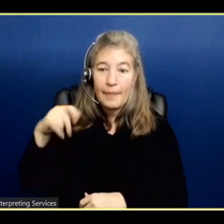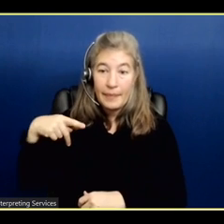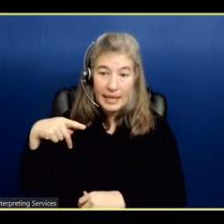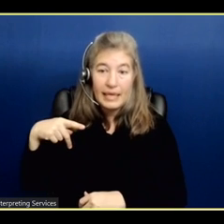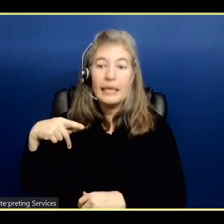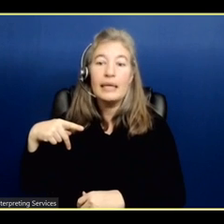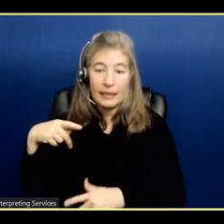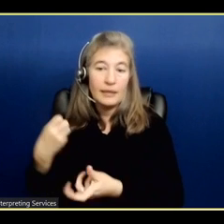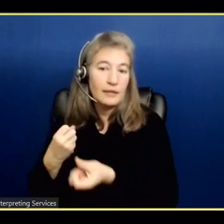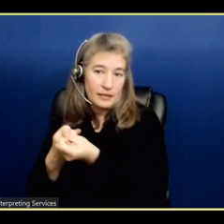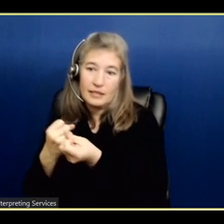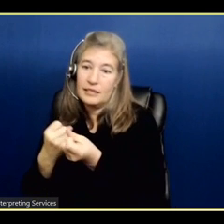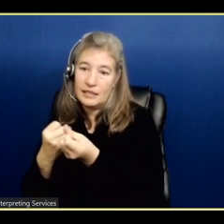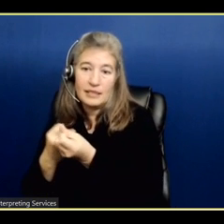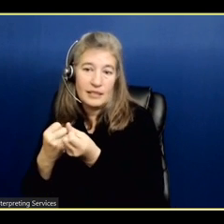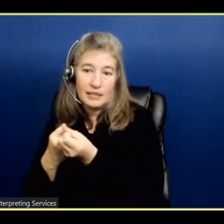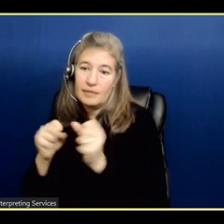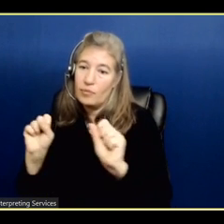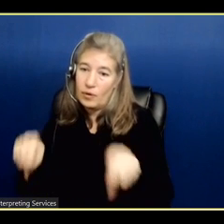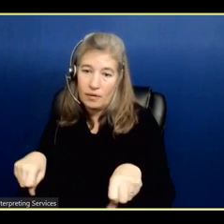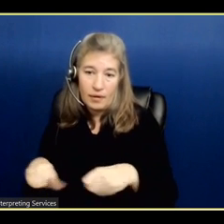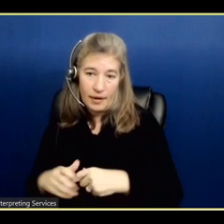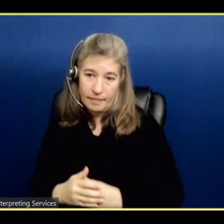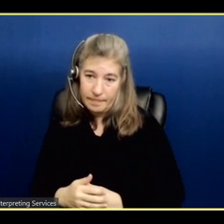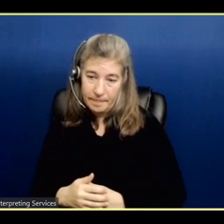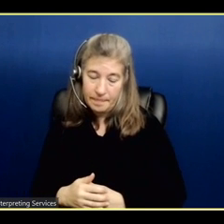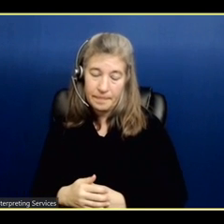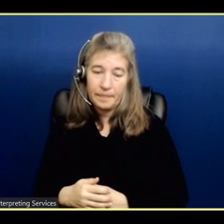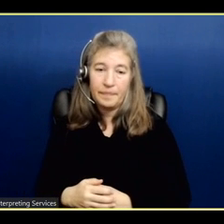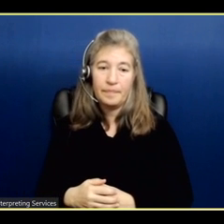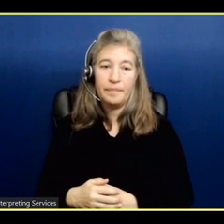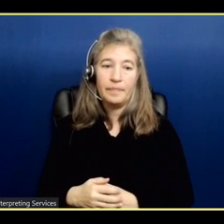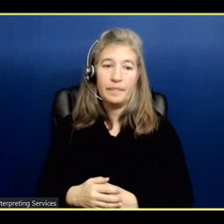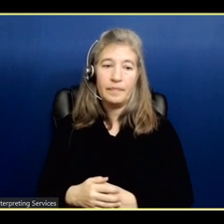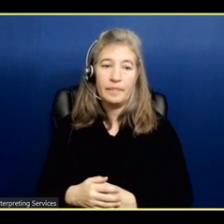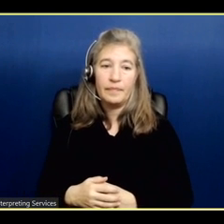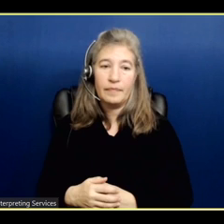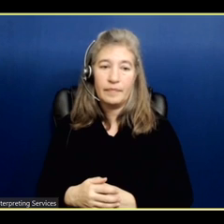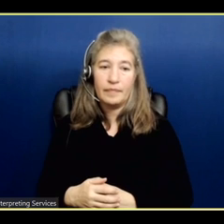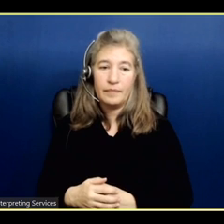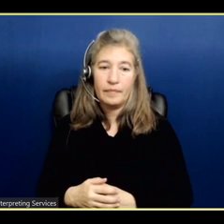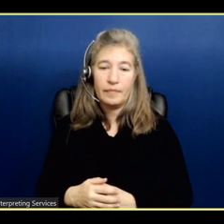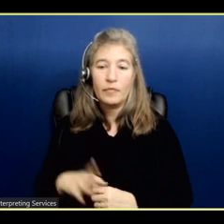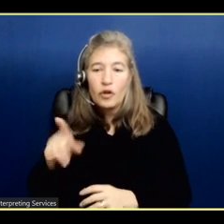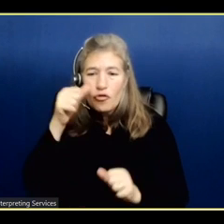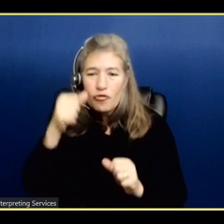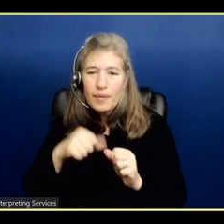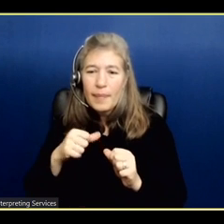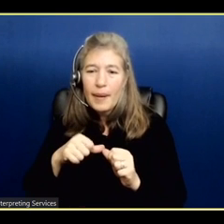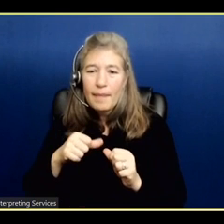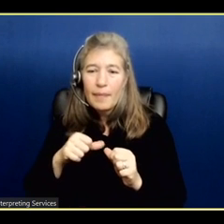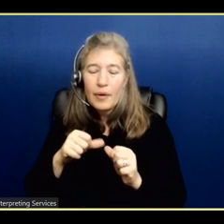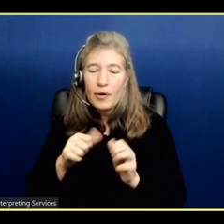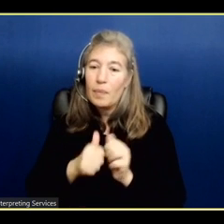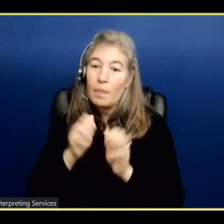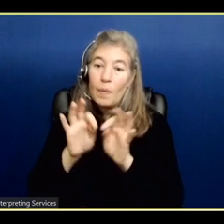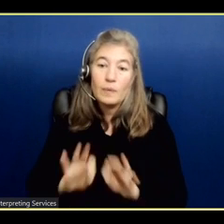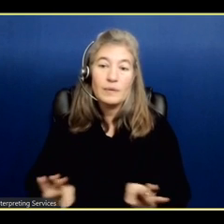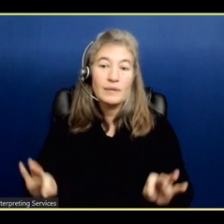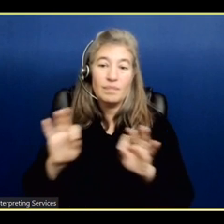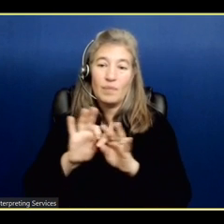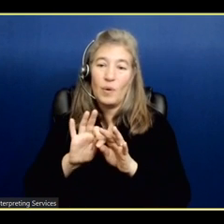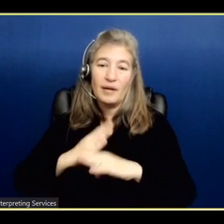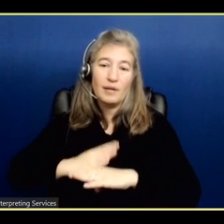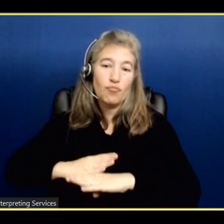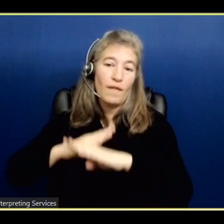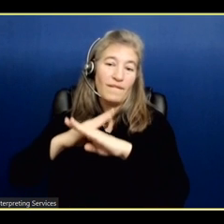but I will end with this. I believe our health is strengthened by our humanity, and I really believe that the arts brings out